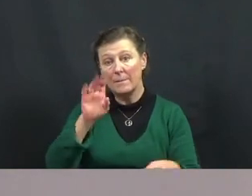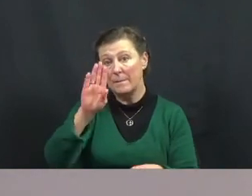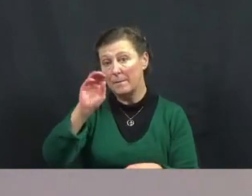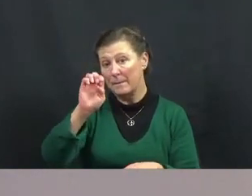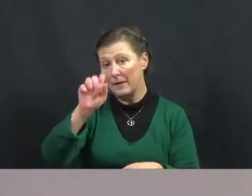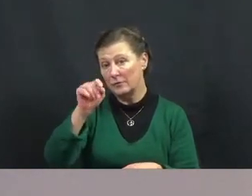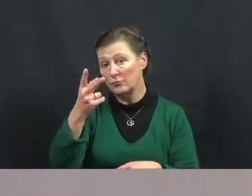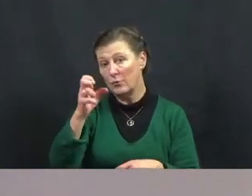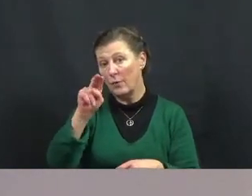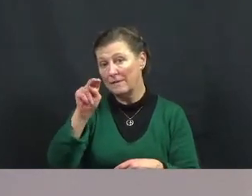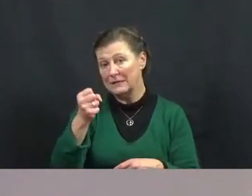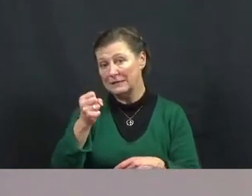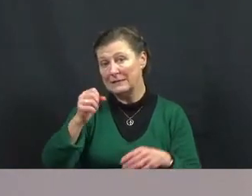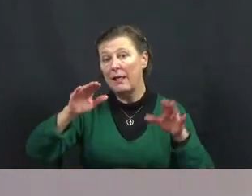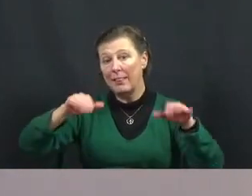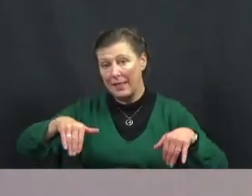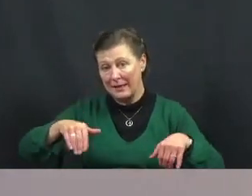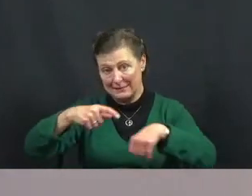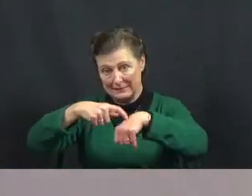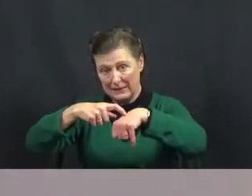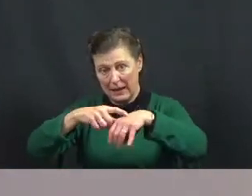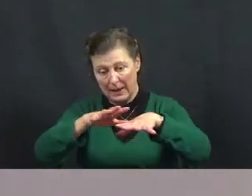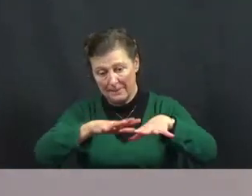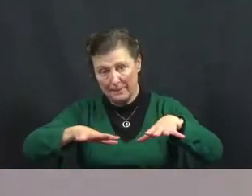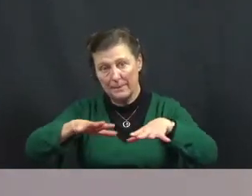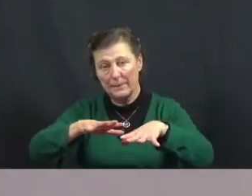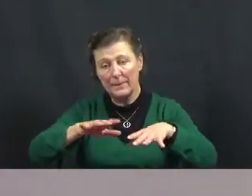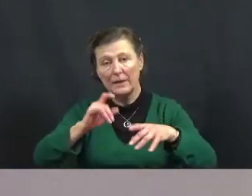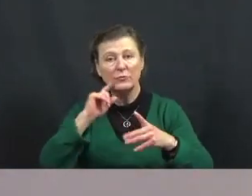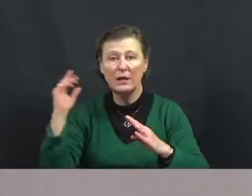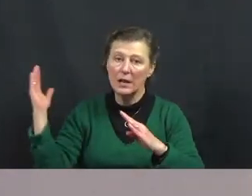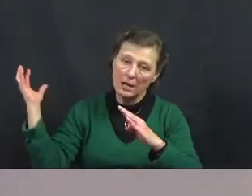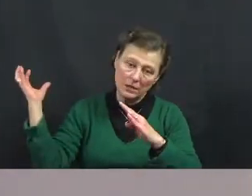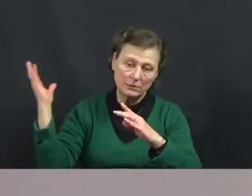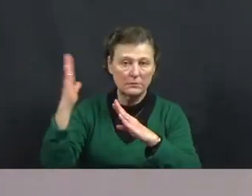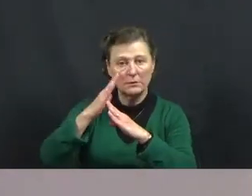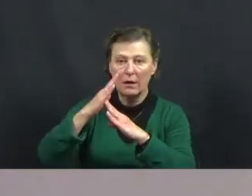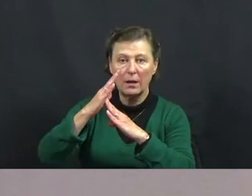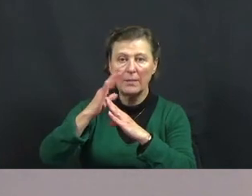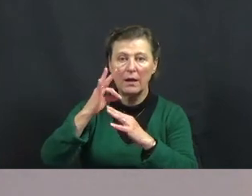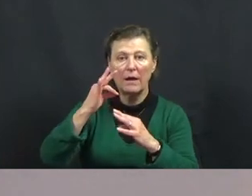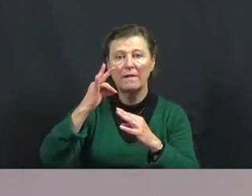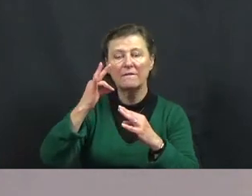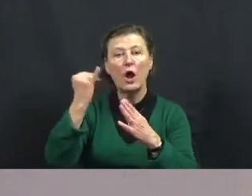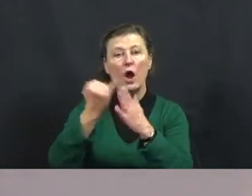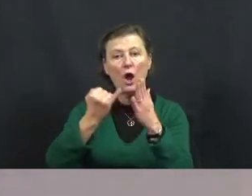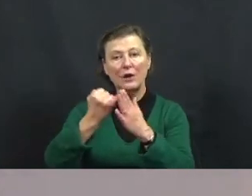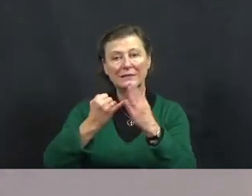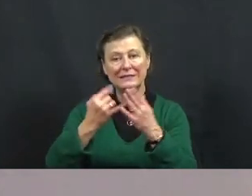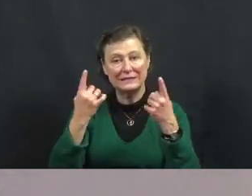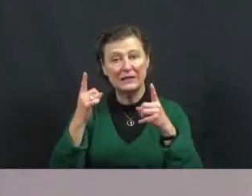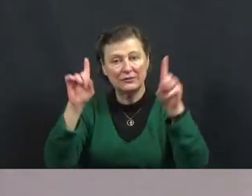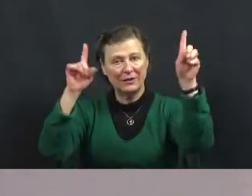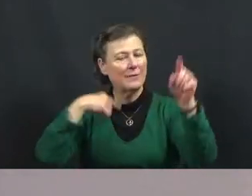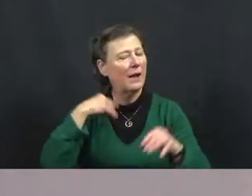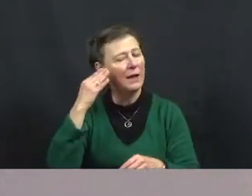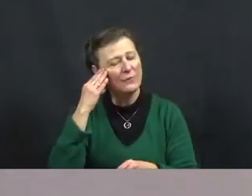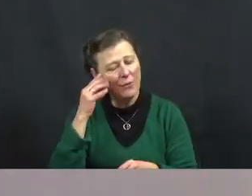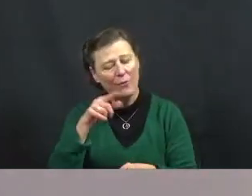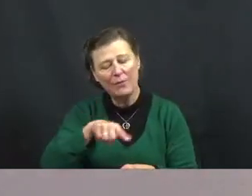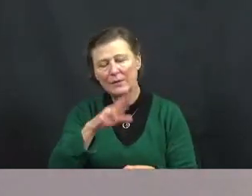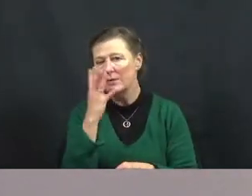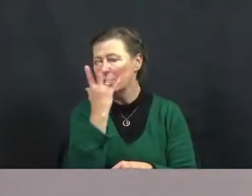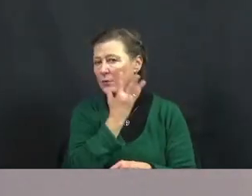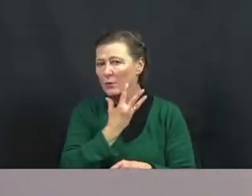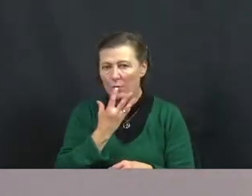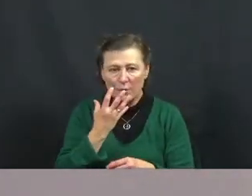late period and are recognized as the pinnacle of human artistic achievement. And I know all these sublime